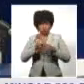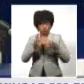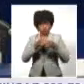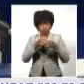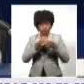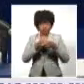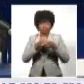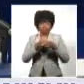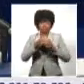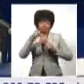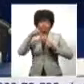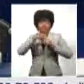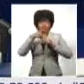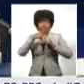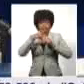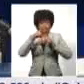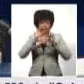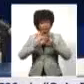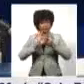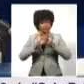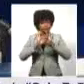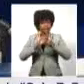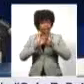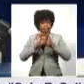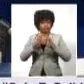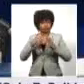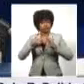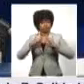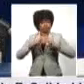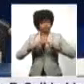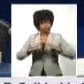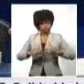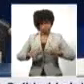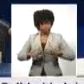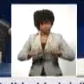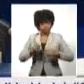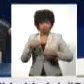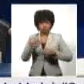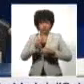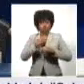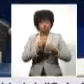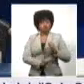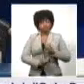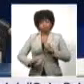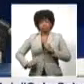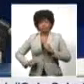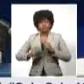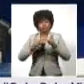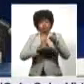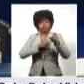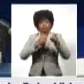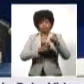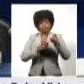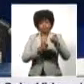She was admitted for 8 days and five of them under intensive